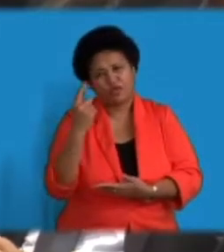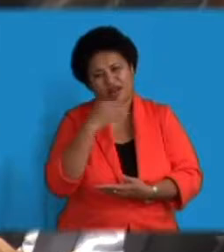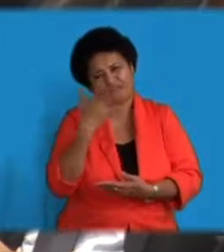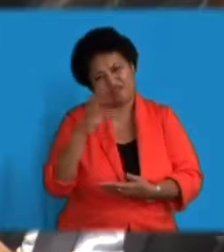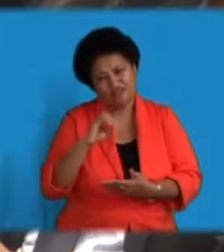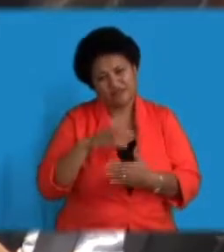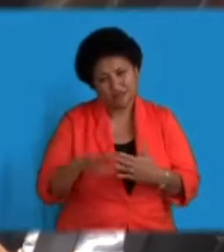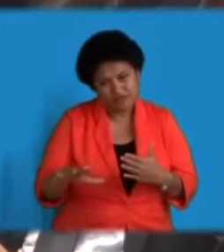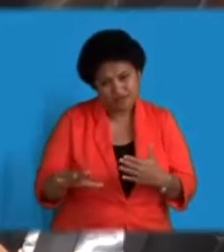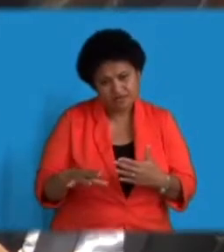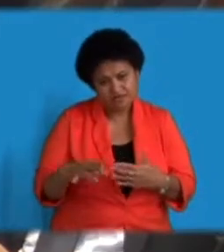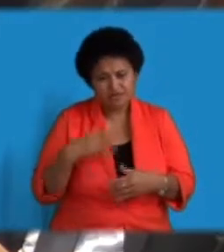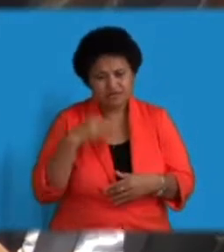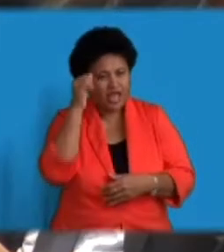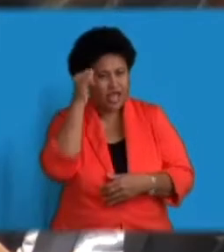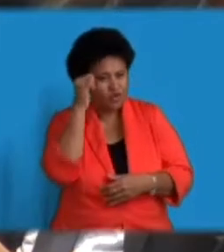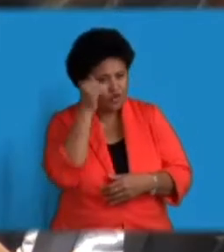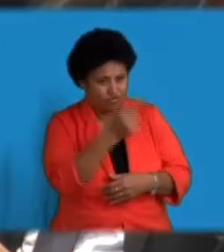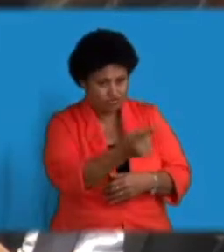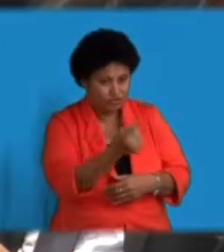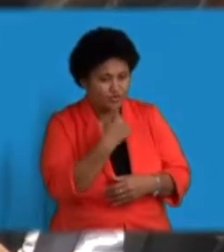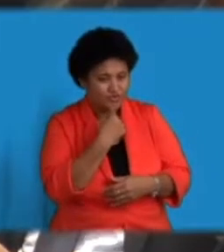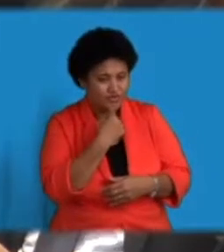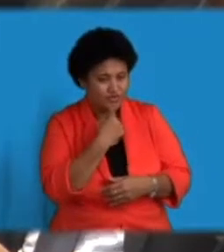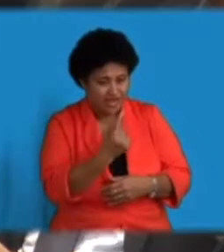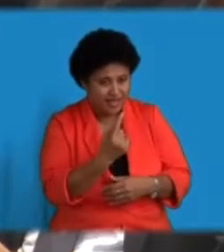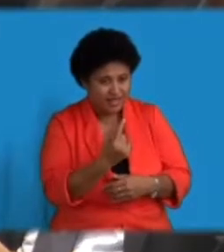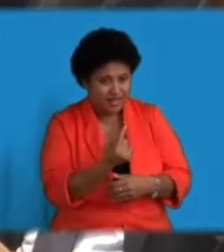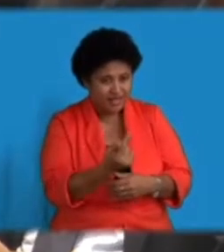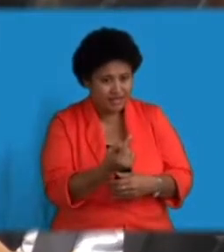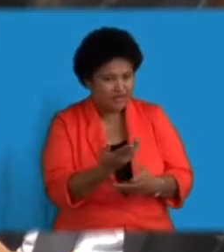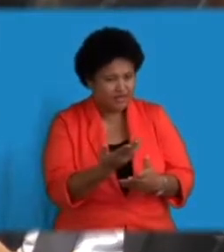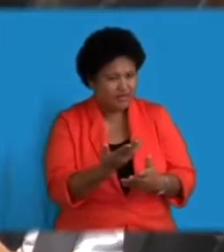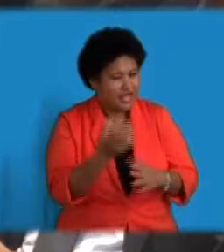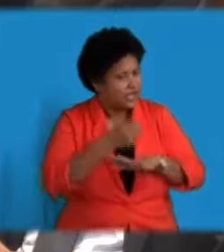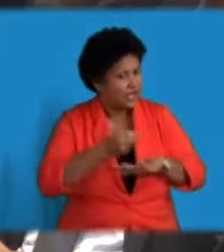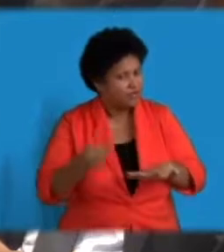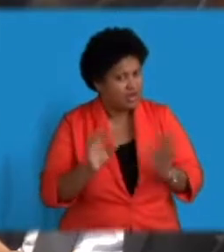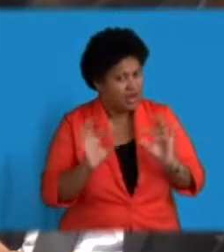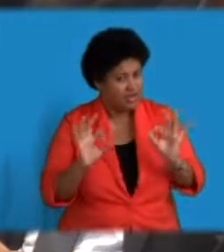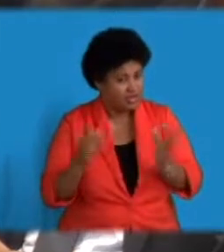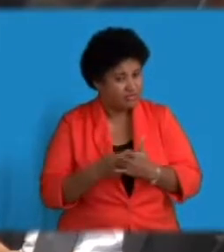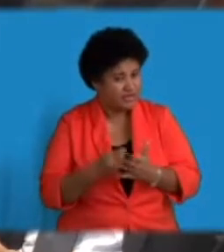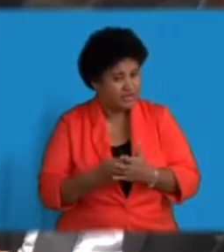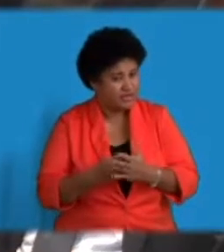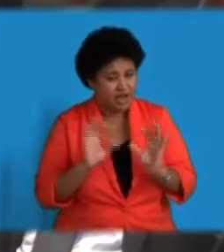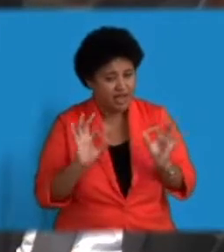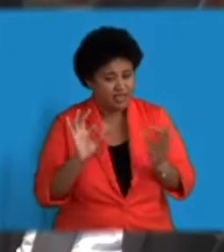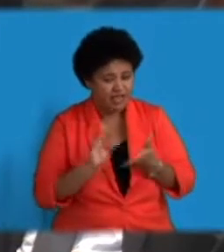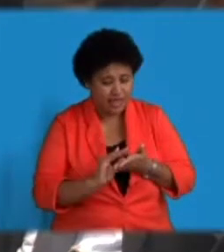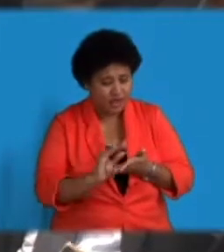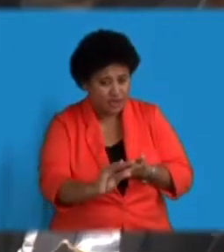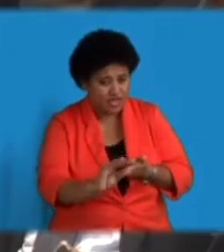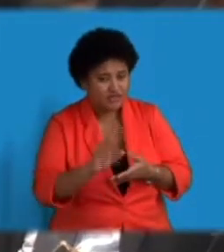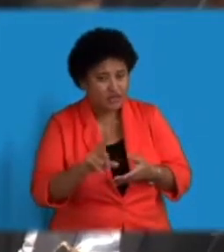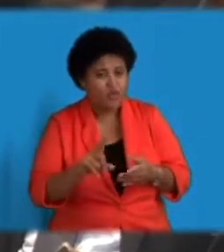that government doesn't have money. So you said something like that there is no allocation for the dialysis.